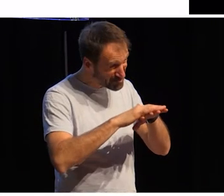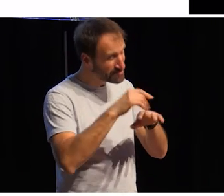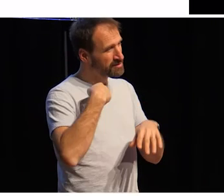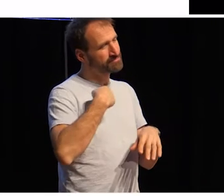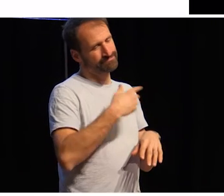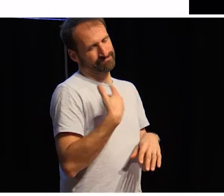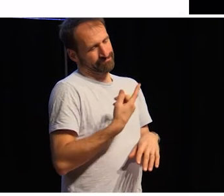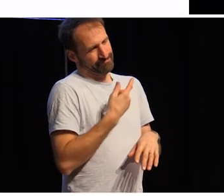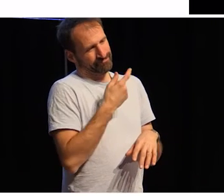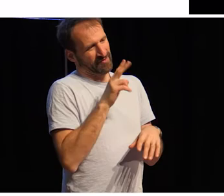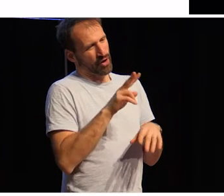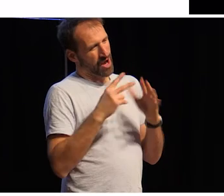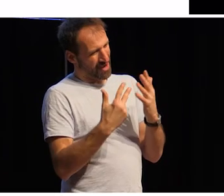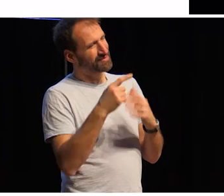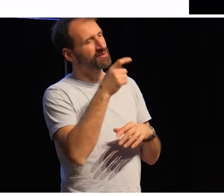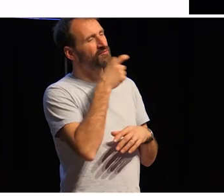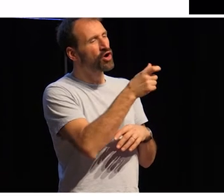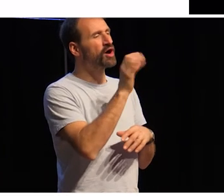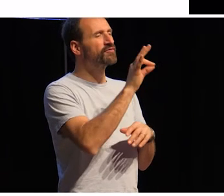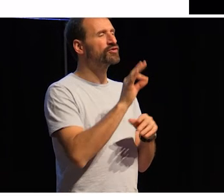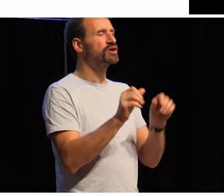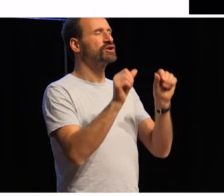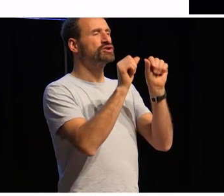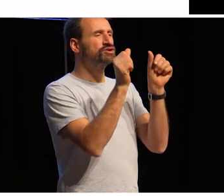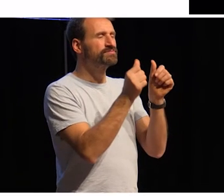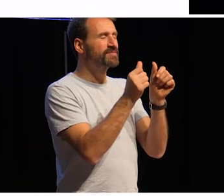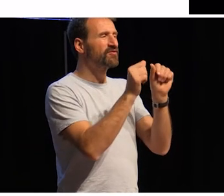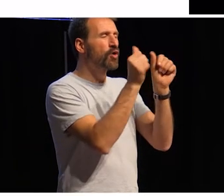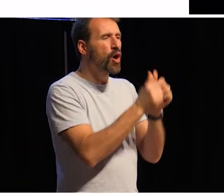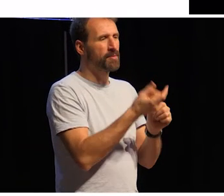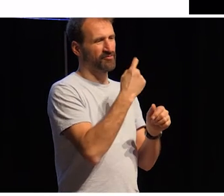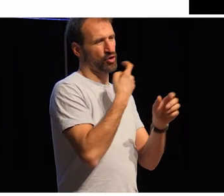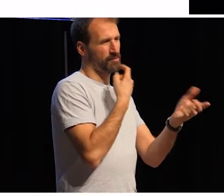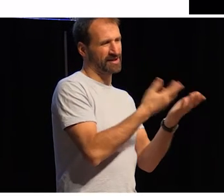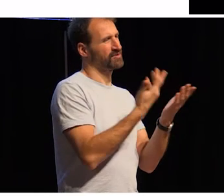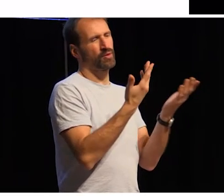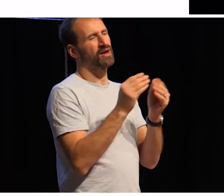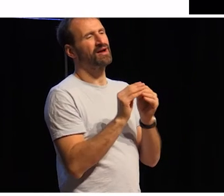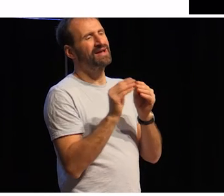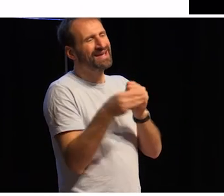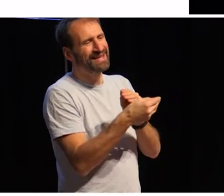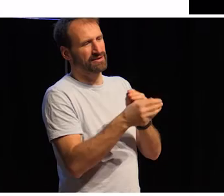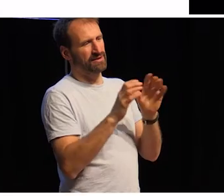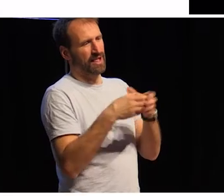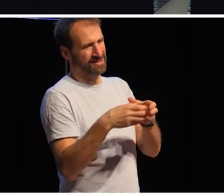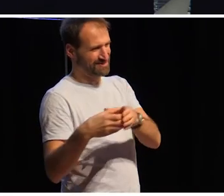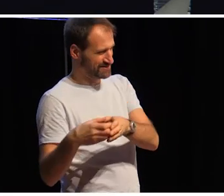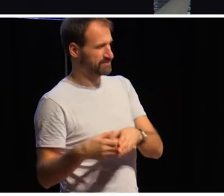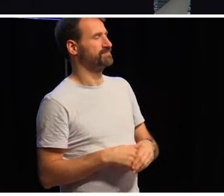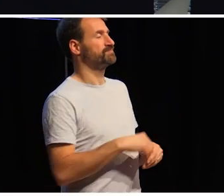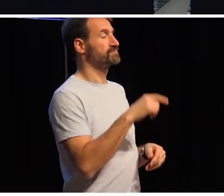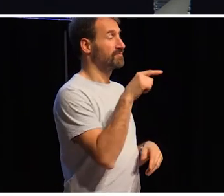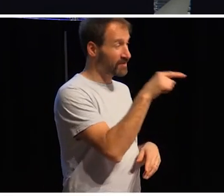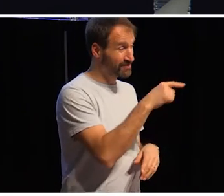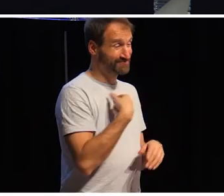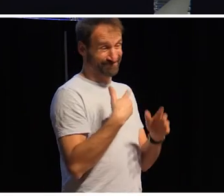of objects or hidden classes. So here we are checking maps. We are checking that the parameter that we